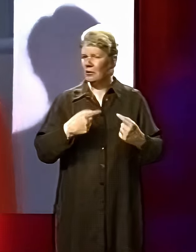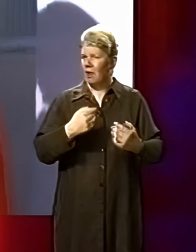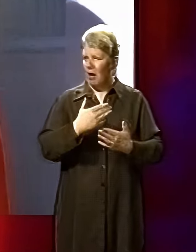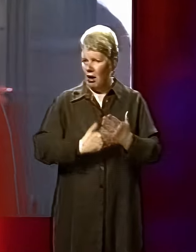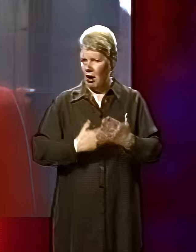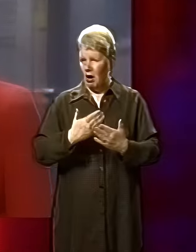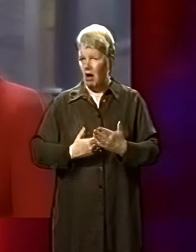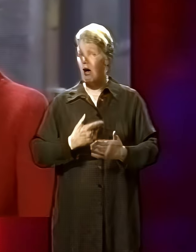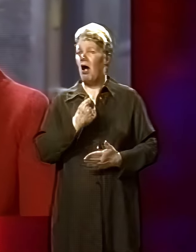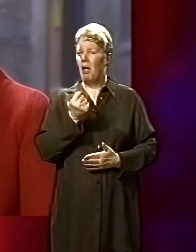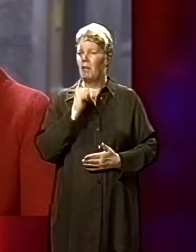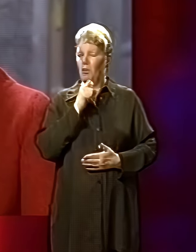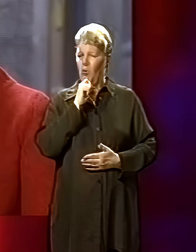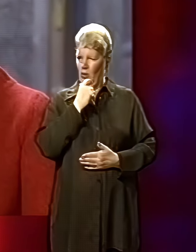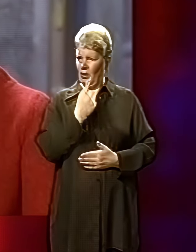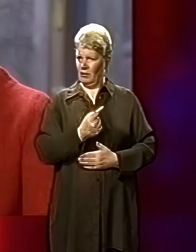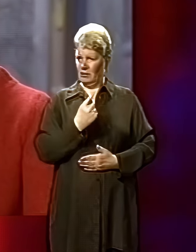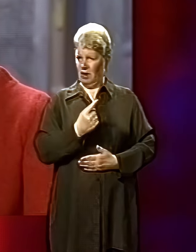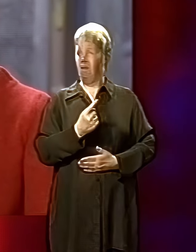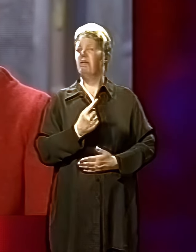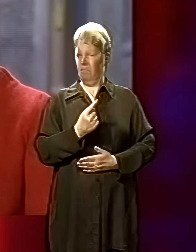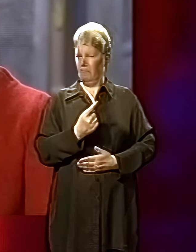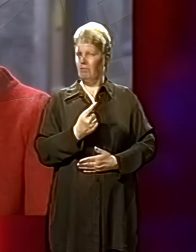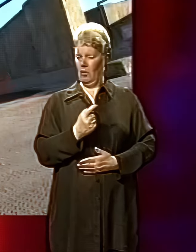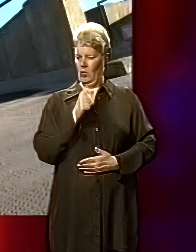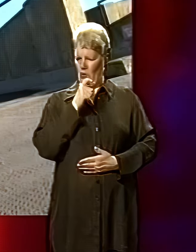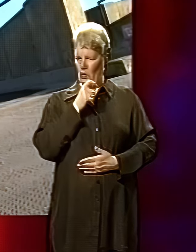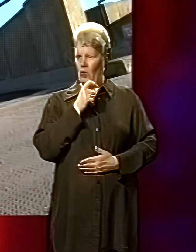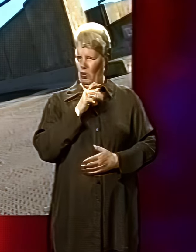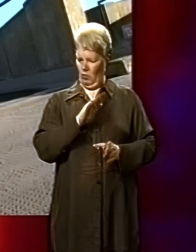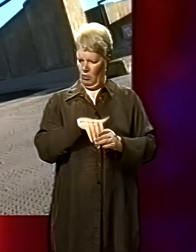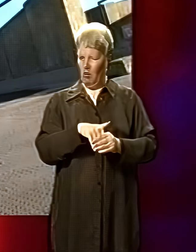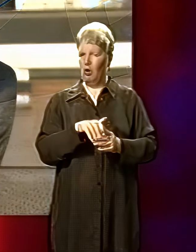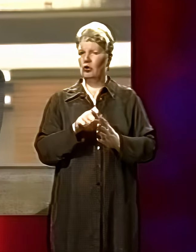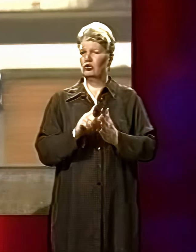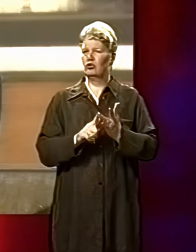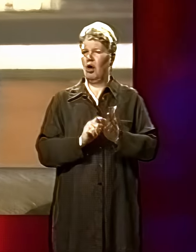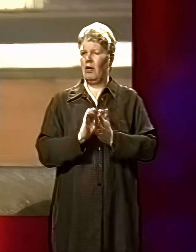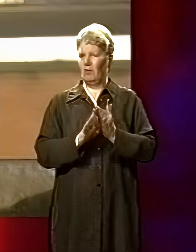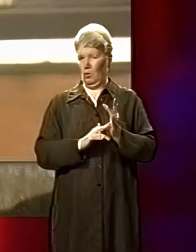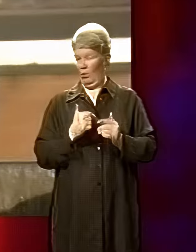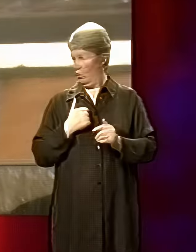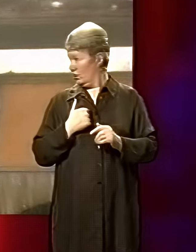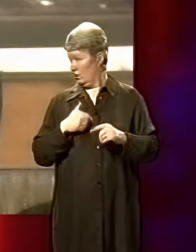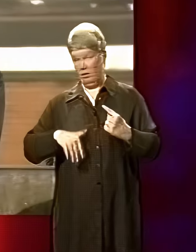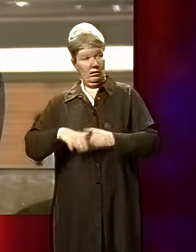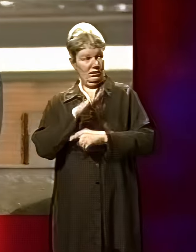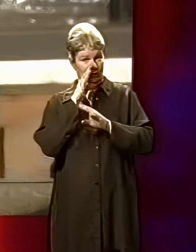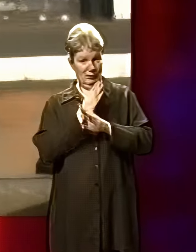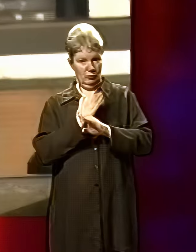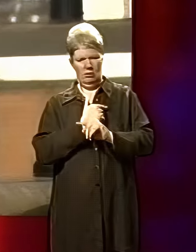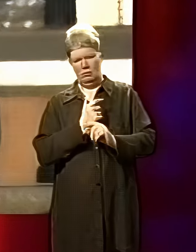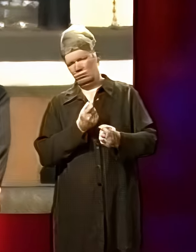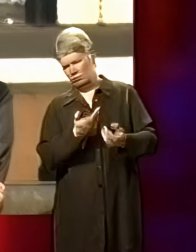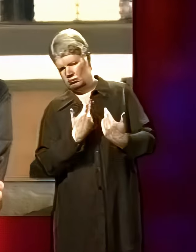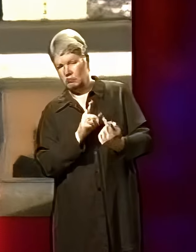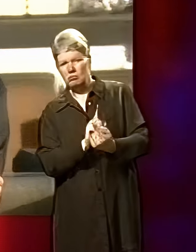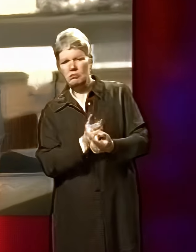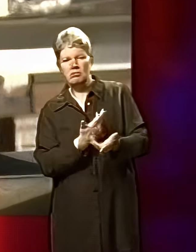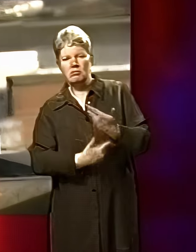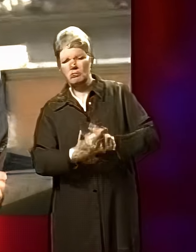from people on the front line, past and present, with dolphin. We met them at a secret location so they could tell us more